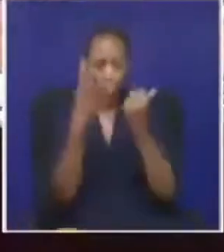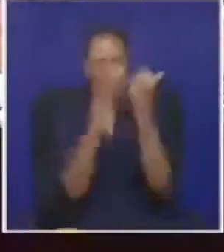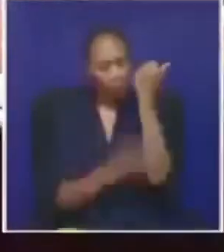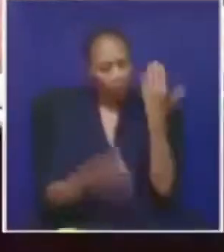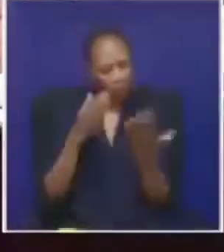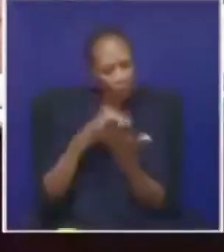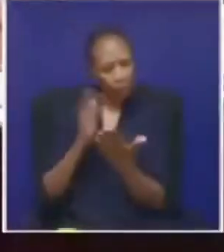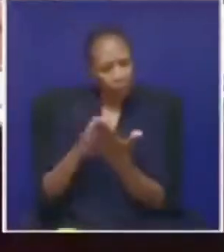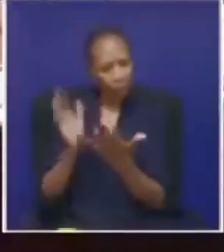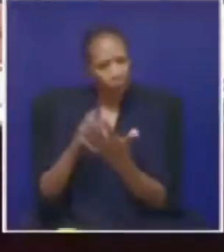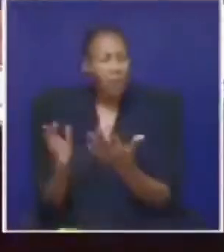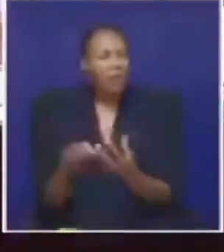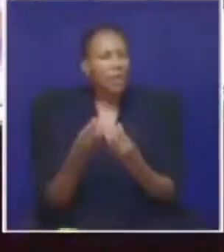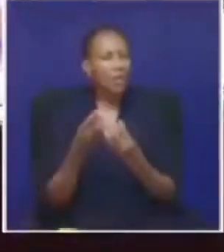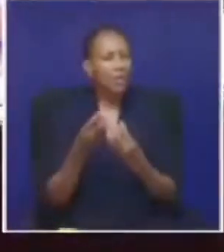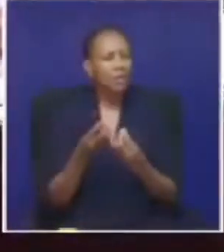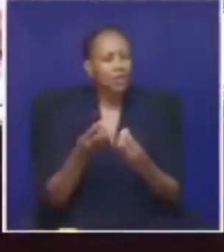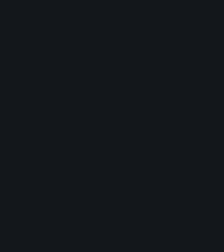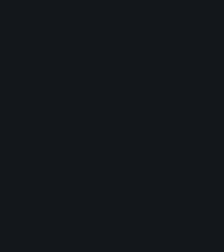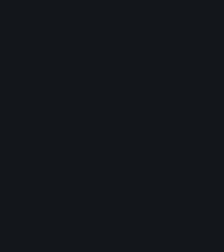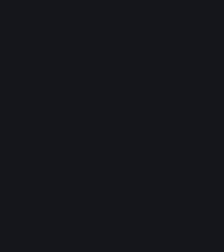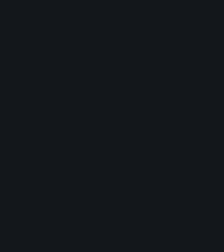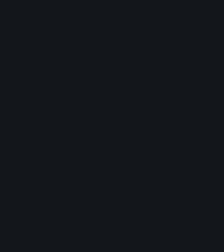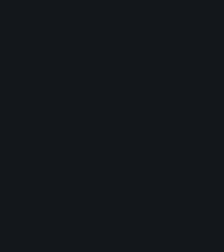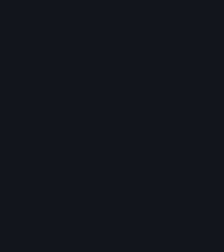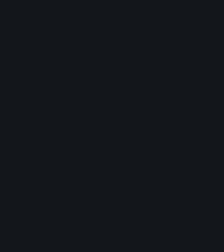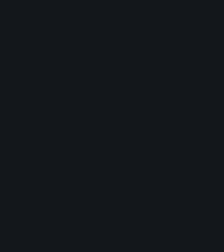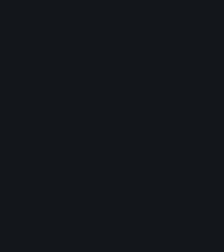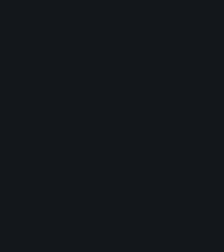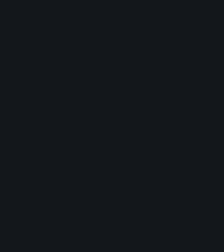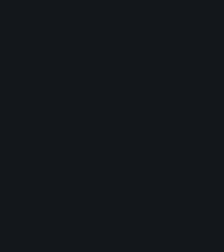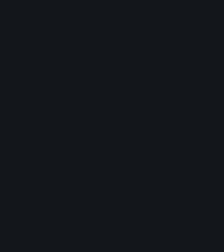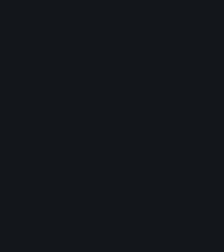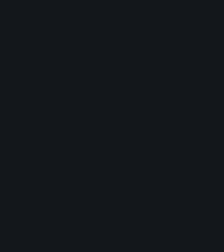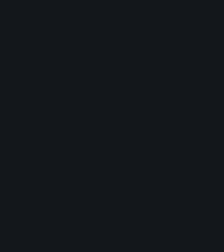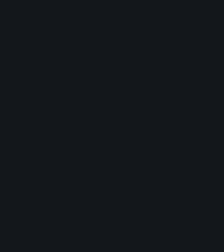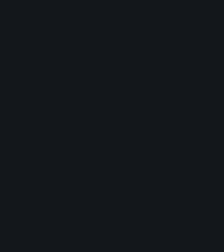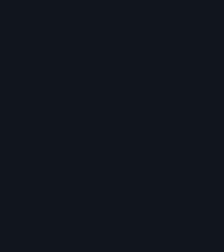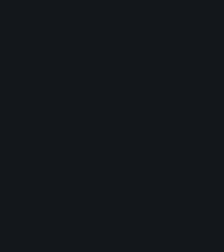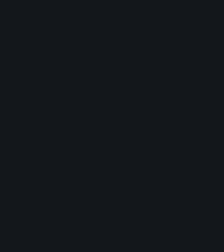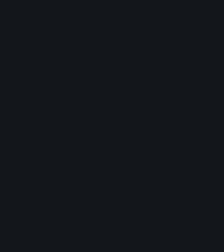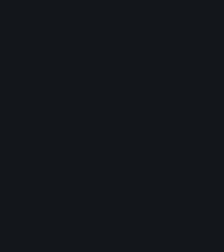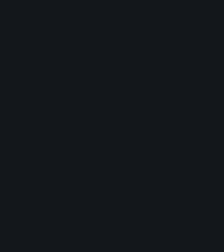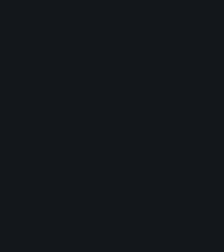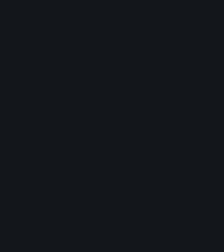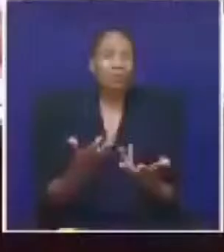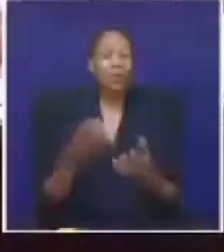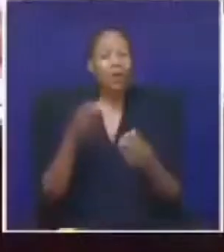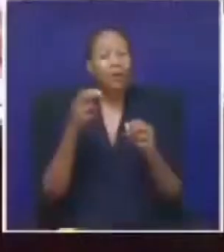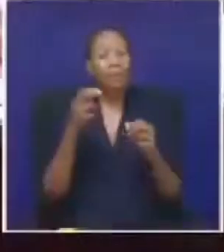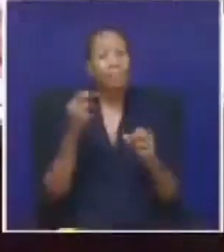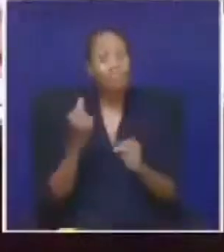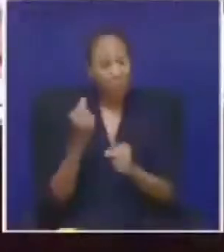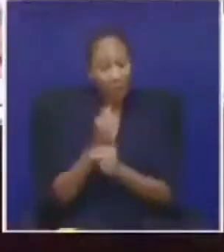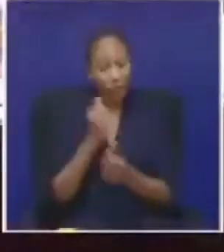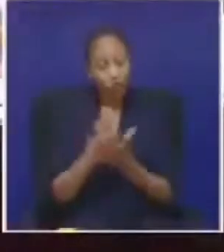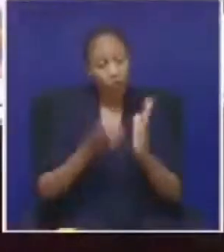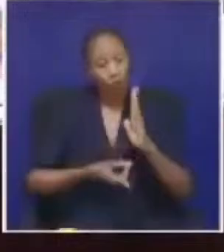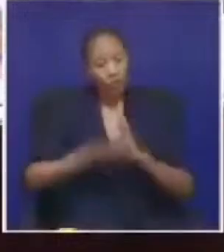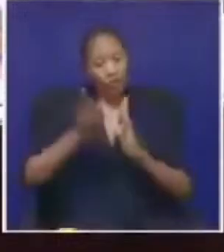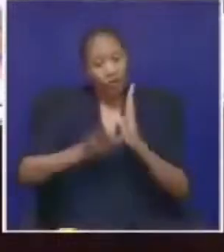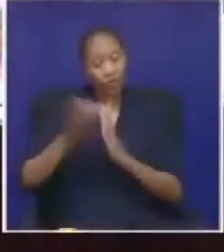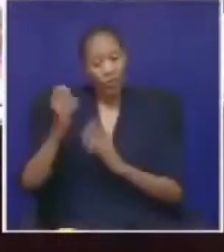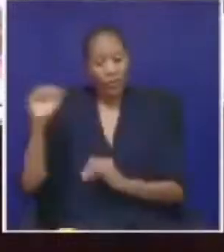poverty and tackle the high cost of living, and building a capable, ethical, and